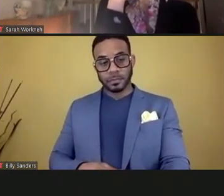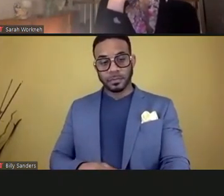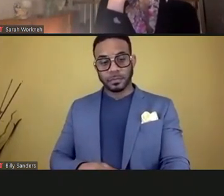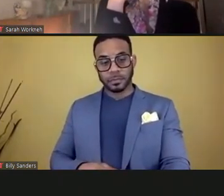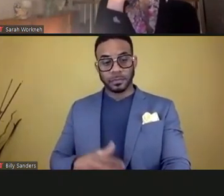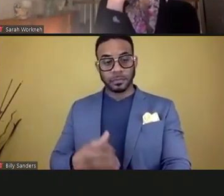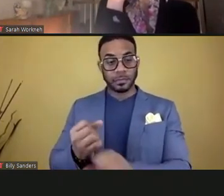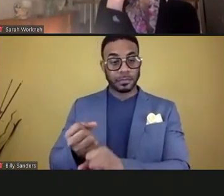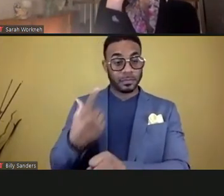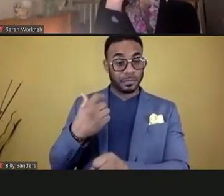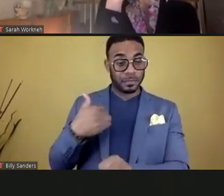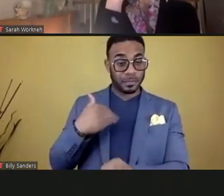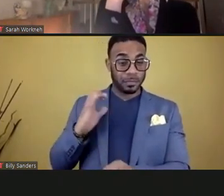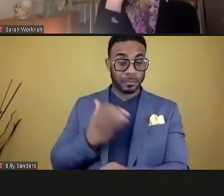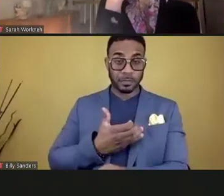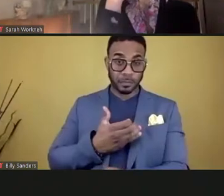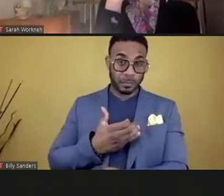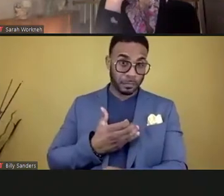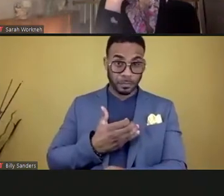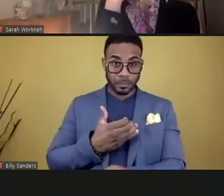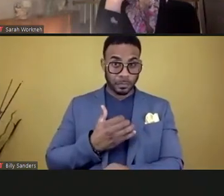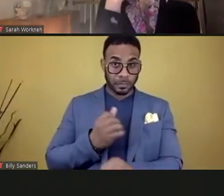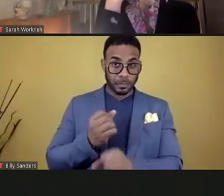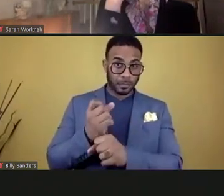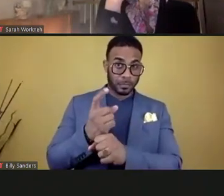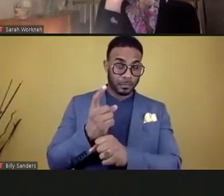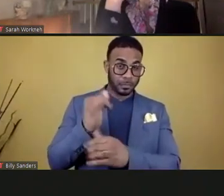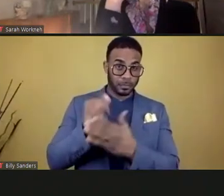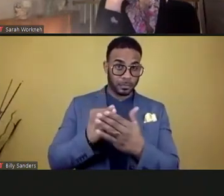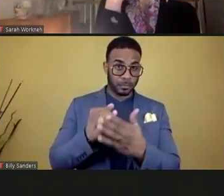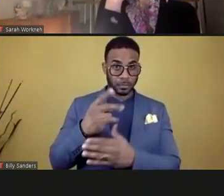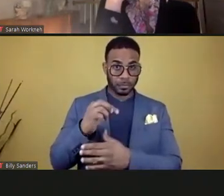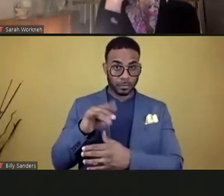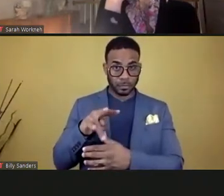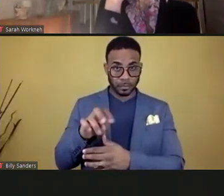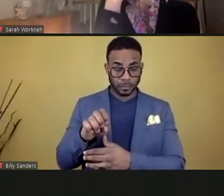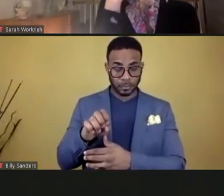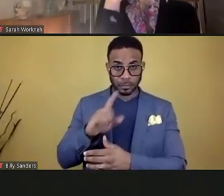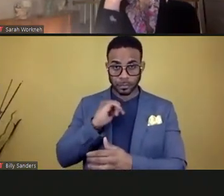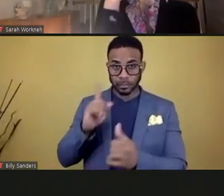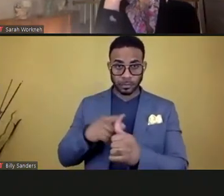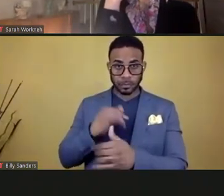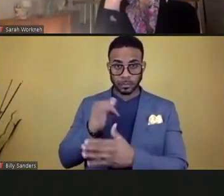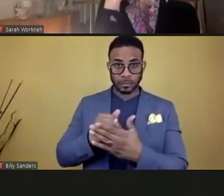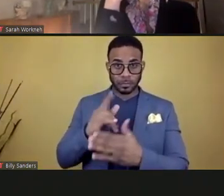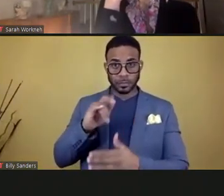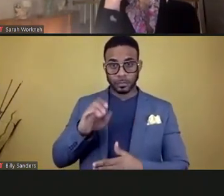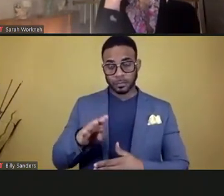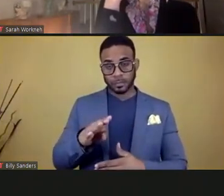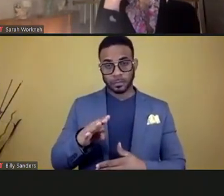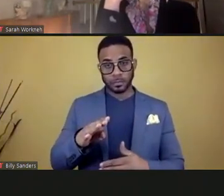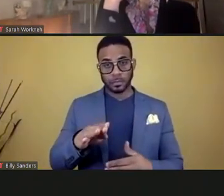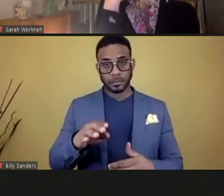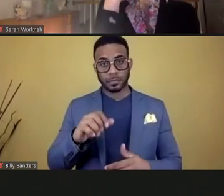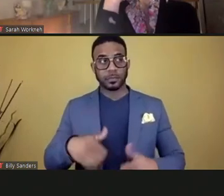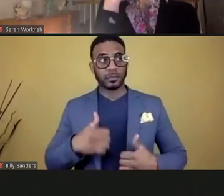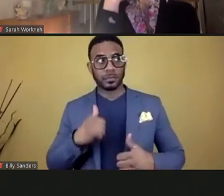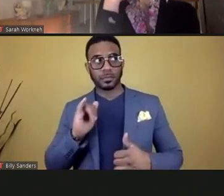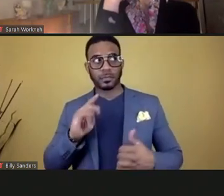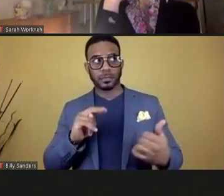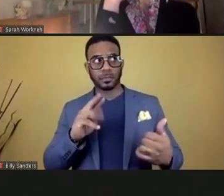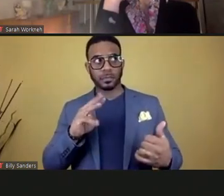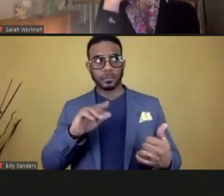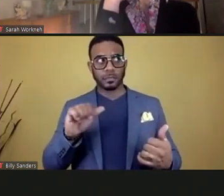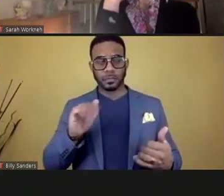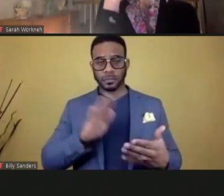we had our inaugural artist, Genevieve Gagnard, be our first artist laboratory resident at the